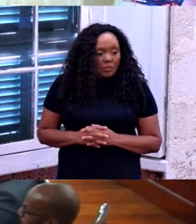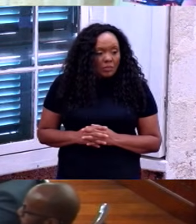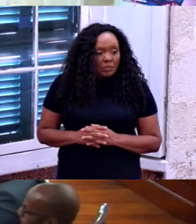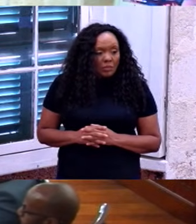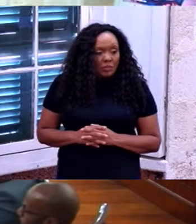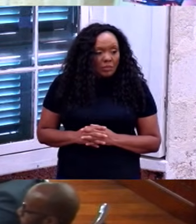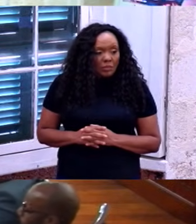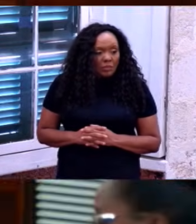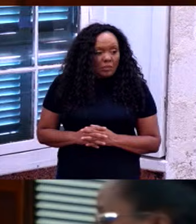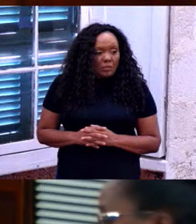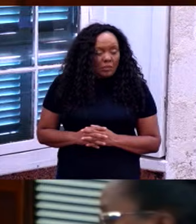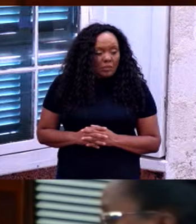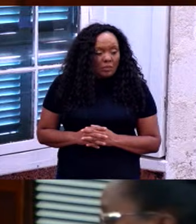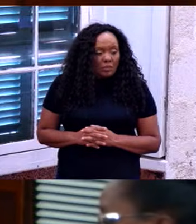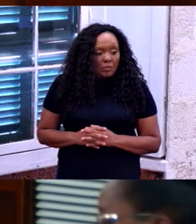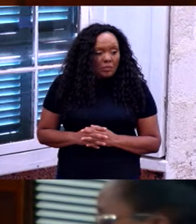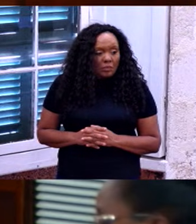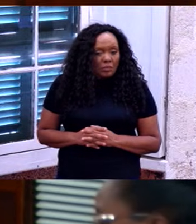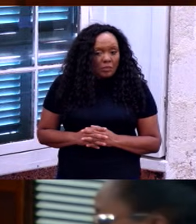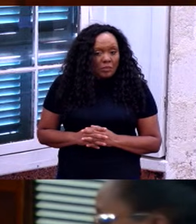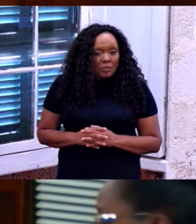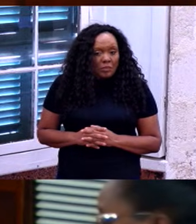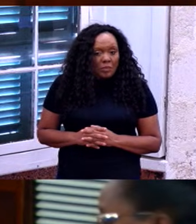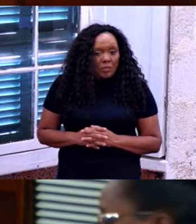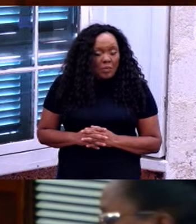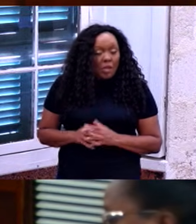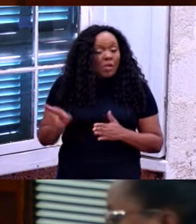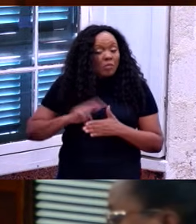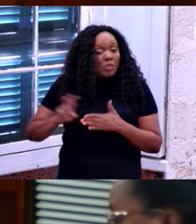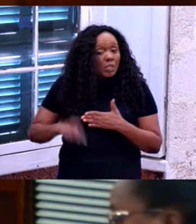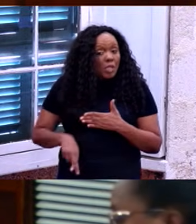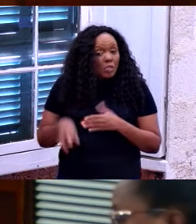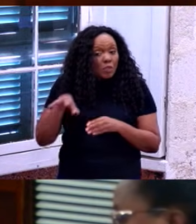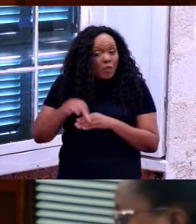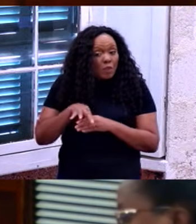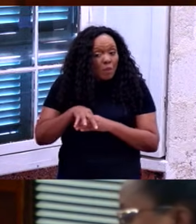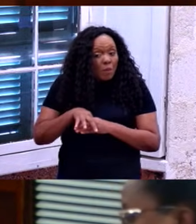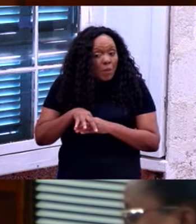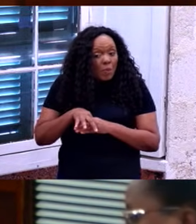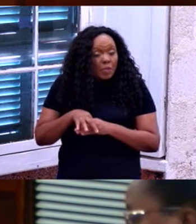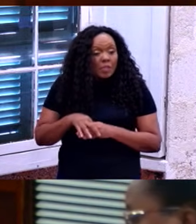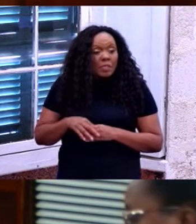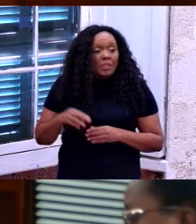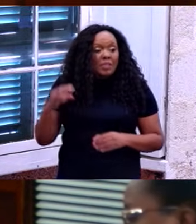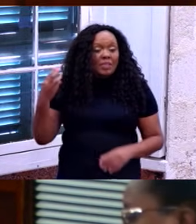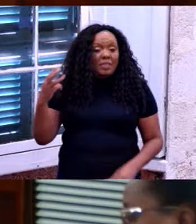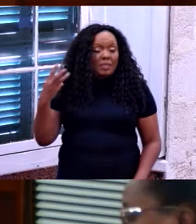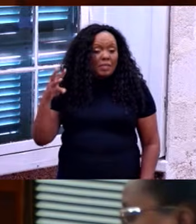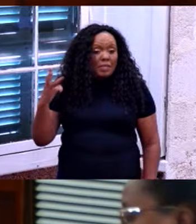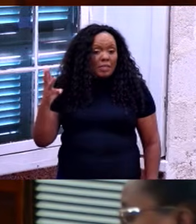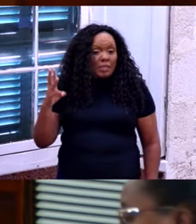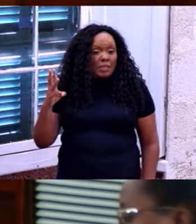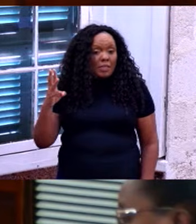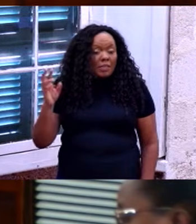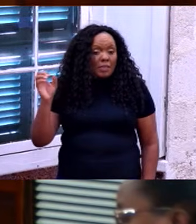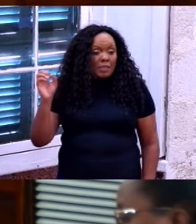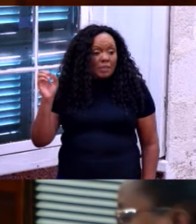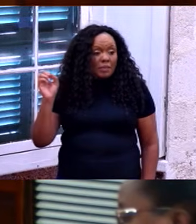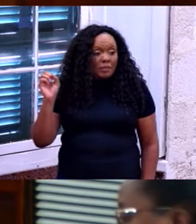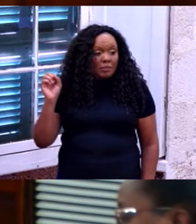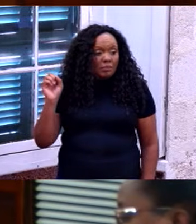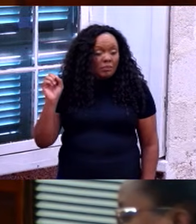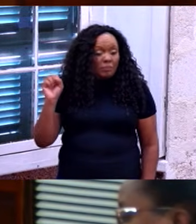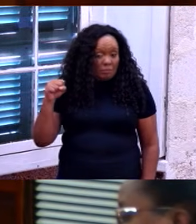Mr. President, the results of the vote, 16 honorable senators voted